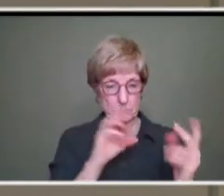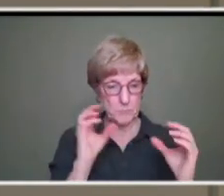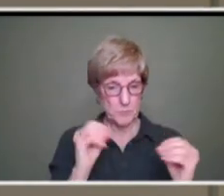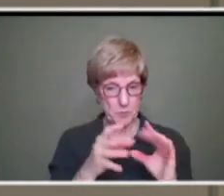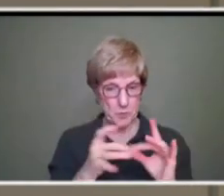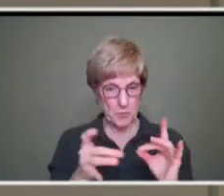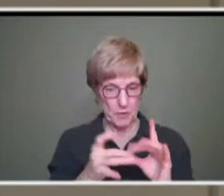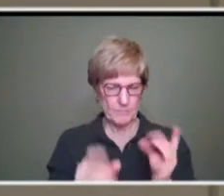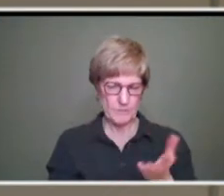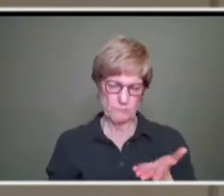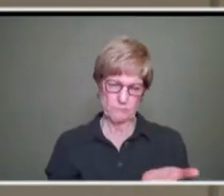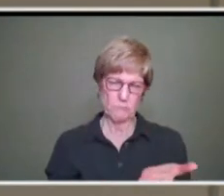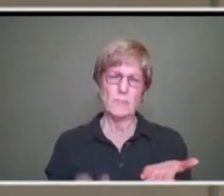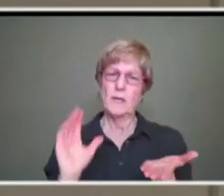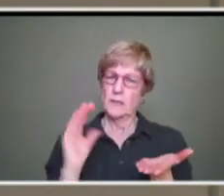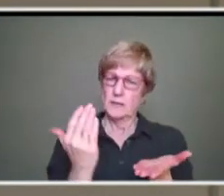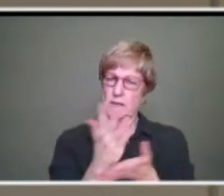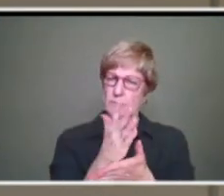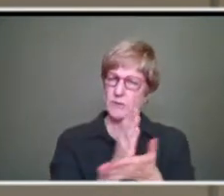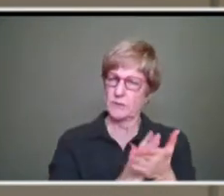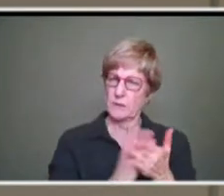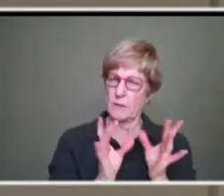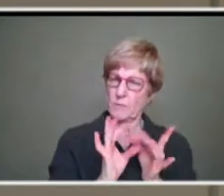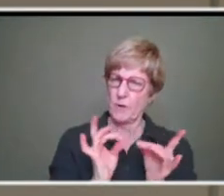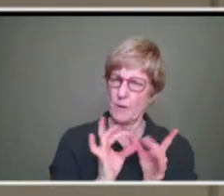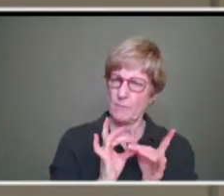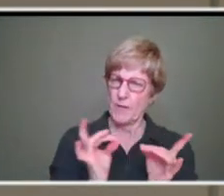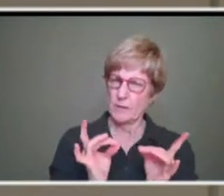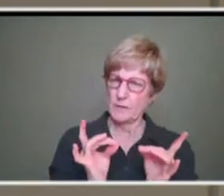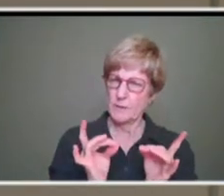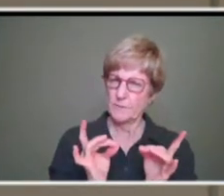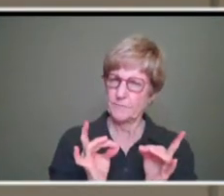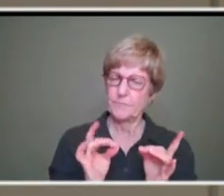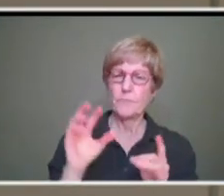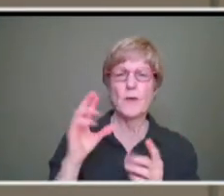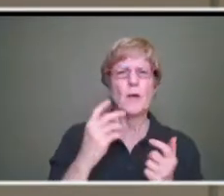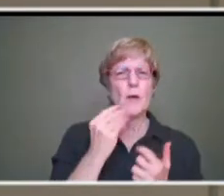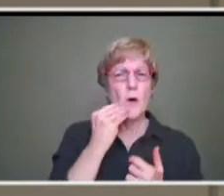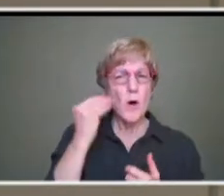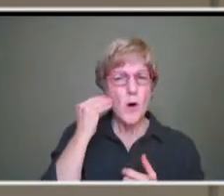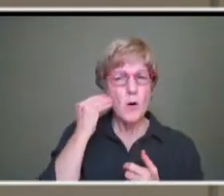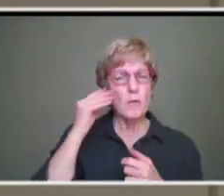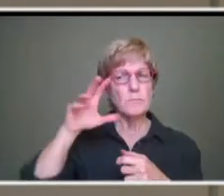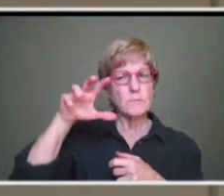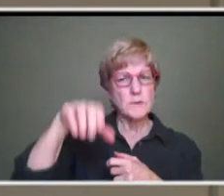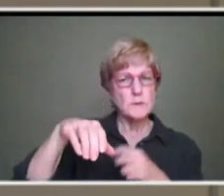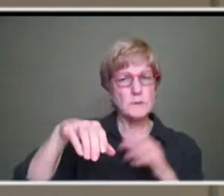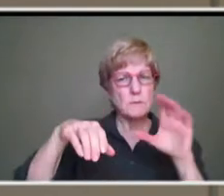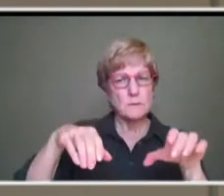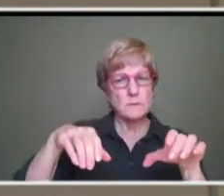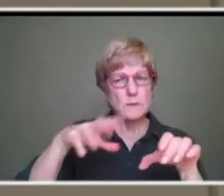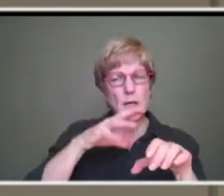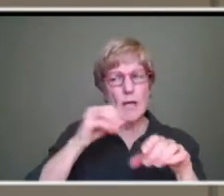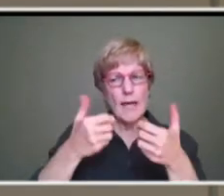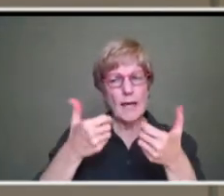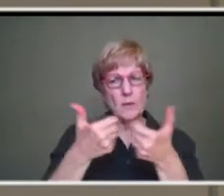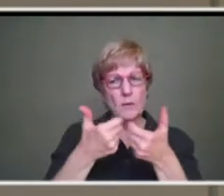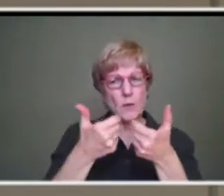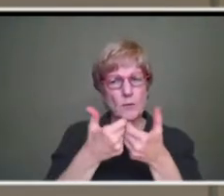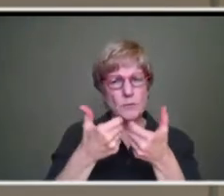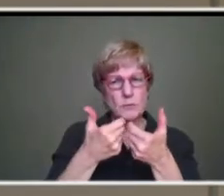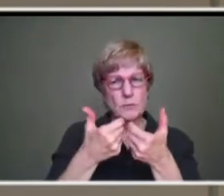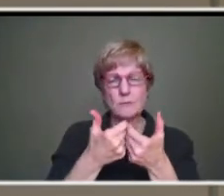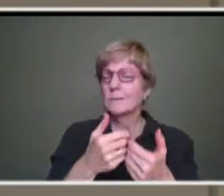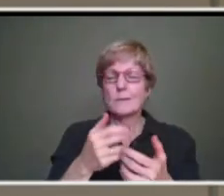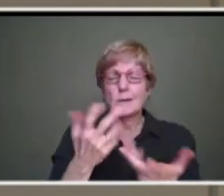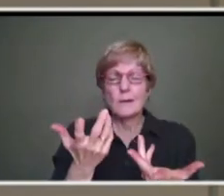seemed like there will be some comment regarding residential and the proximity even if